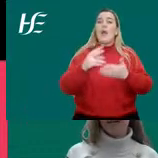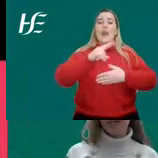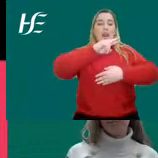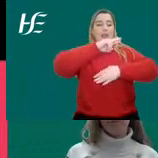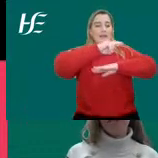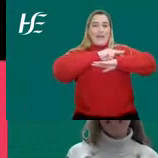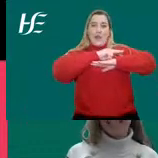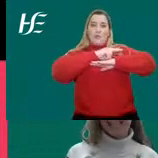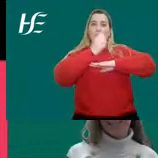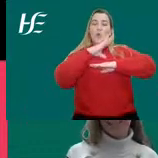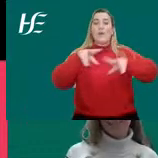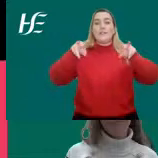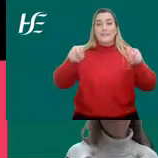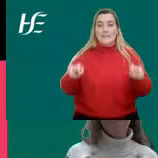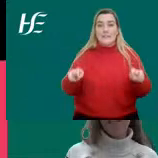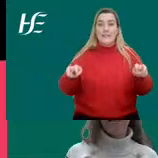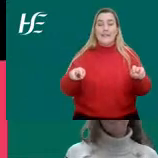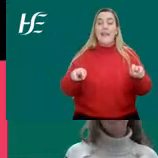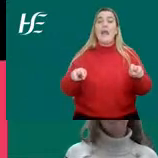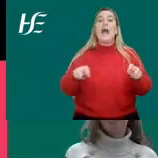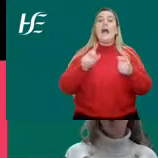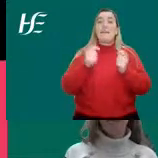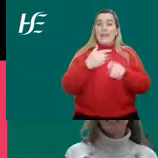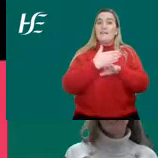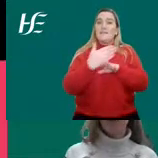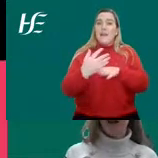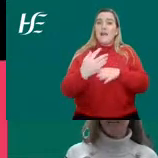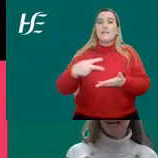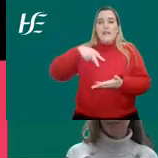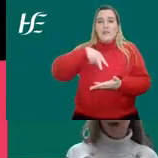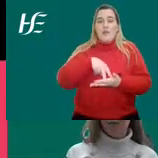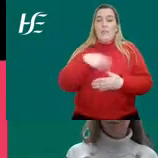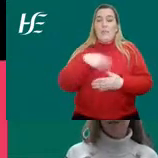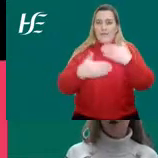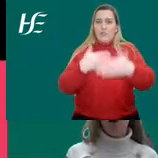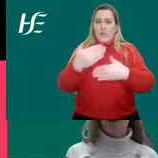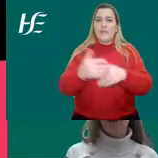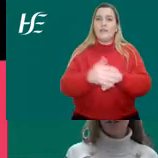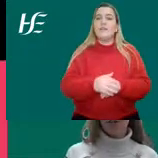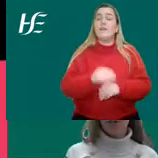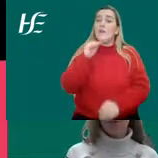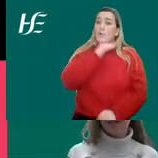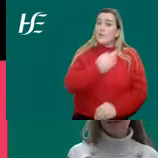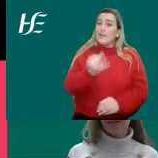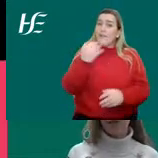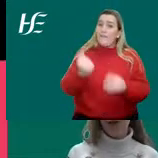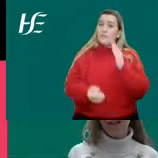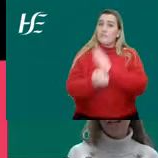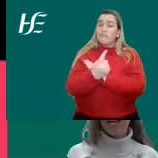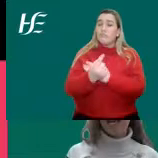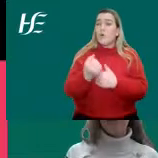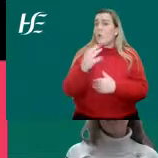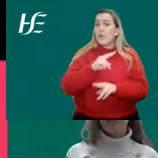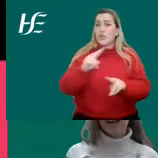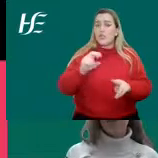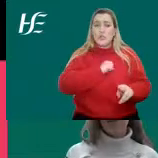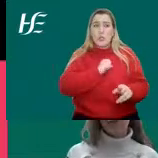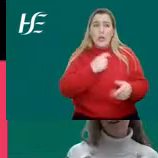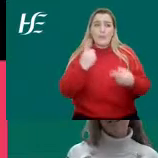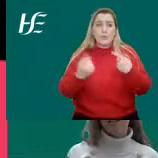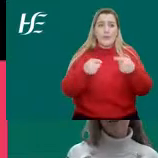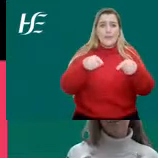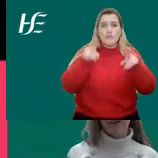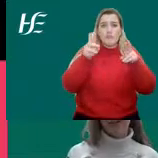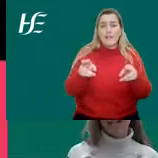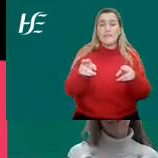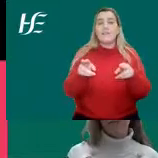and then gradually build up to standing. It's important, if you're having any problems or are not sure if you're doing this correctly, that you